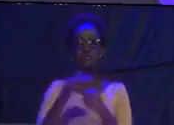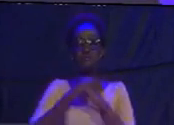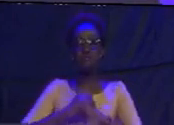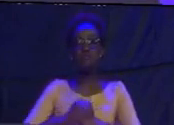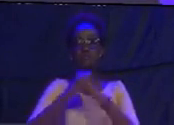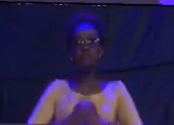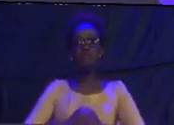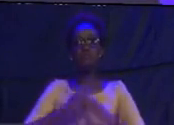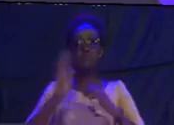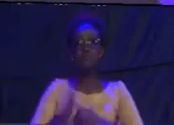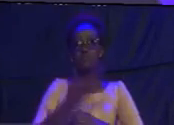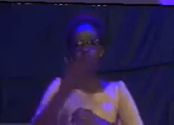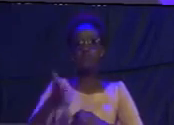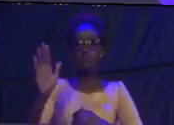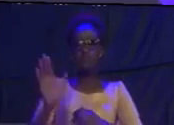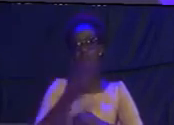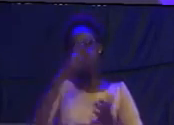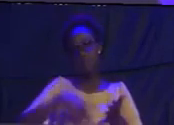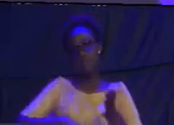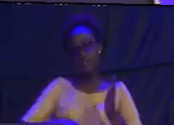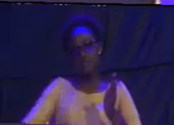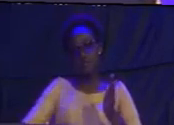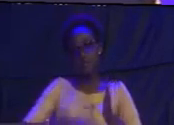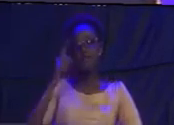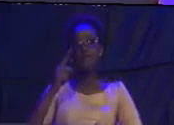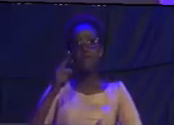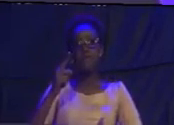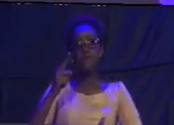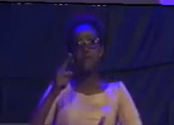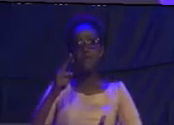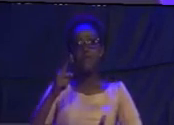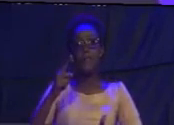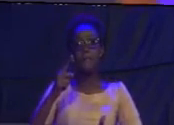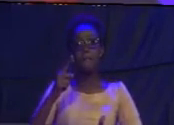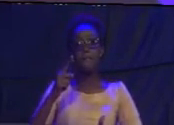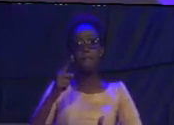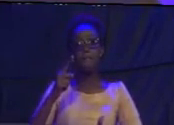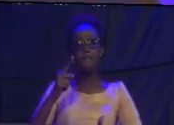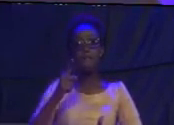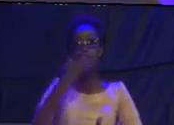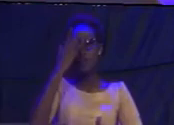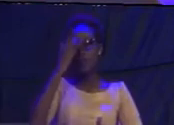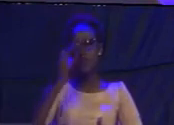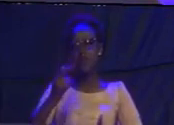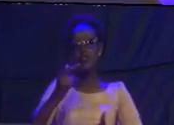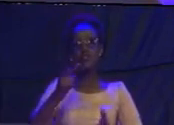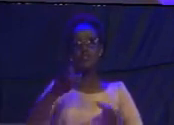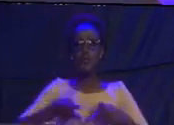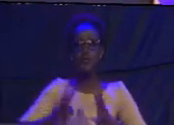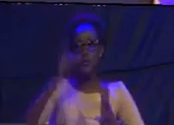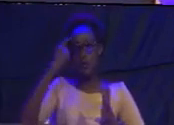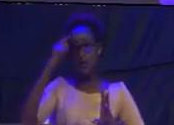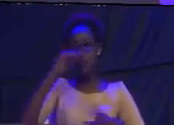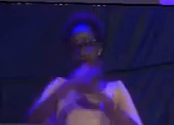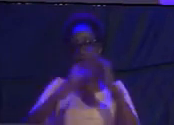blow the horn of victory before you defeat, you overcome the battle.